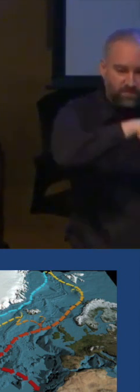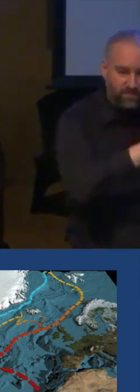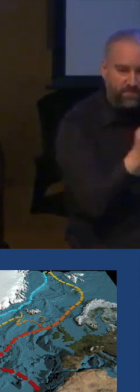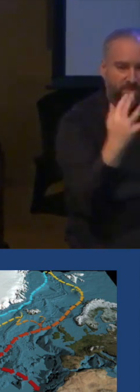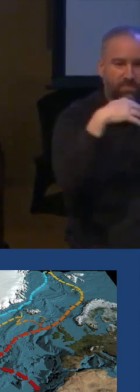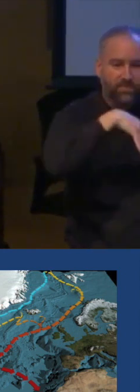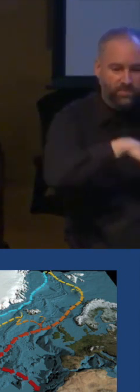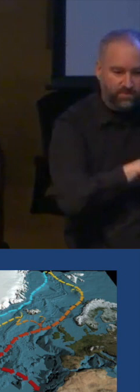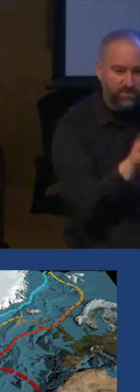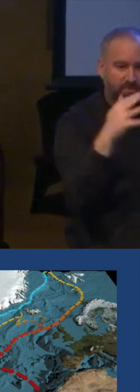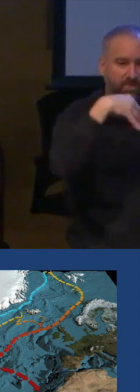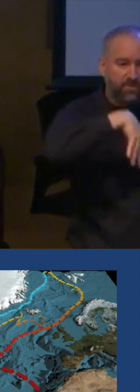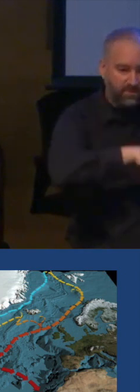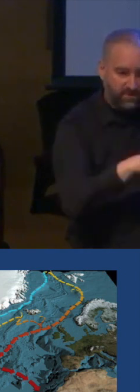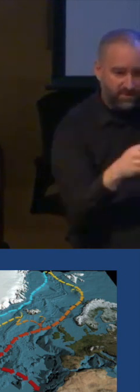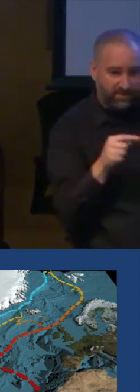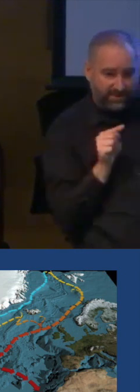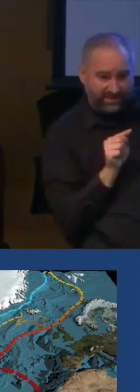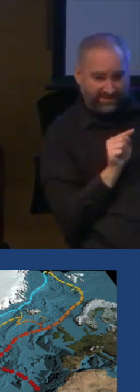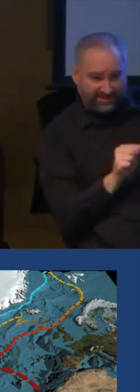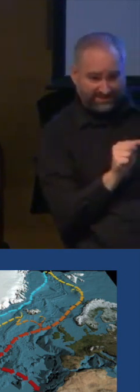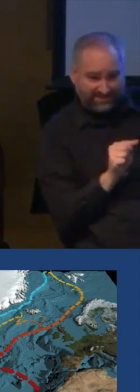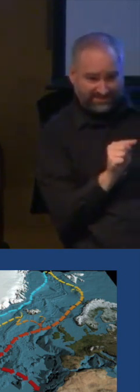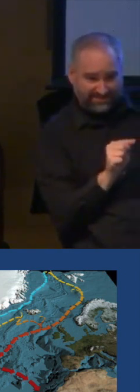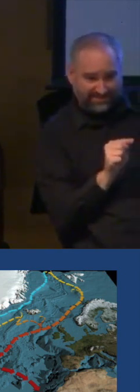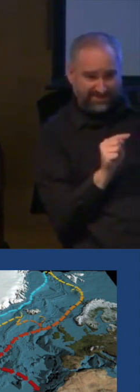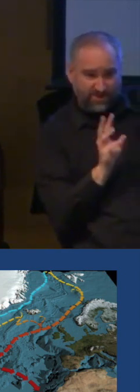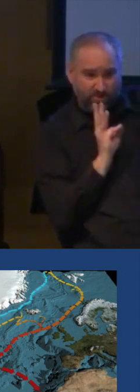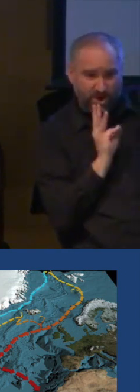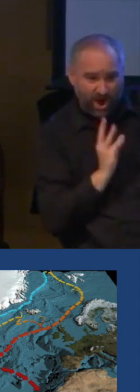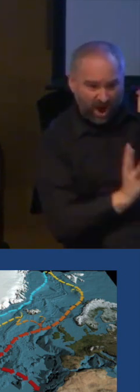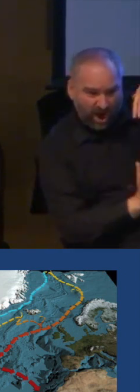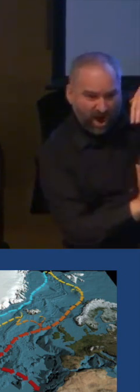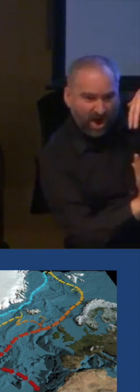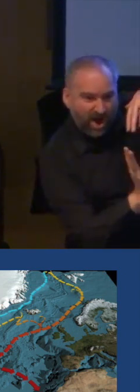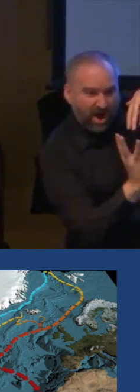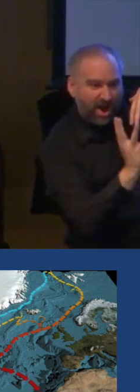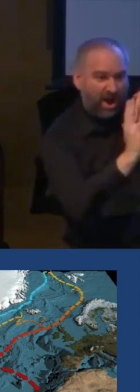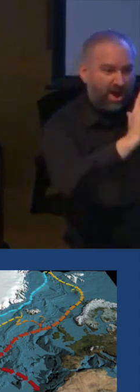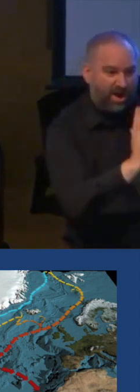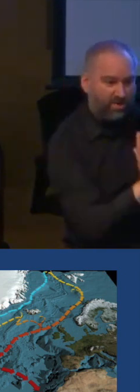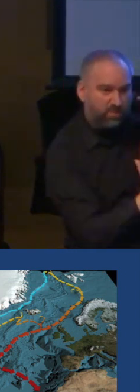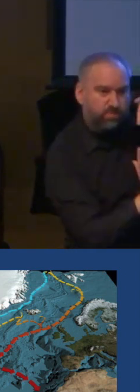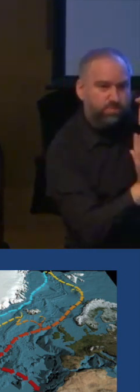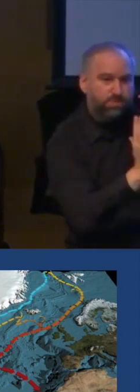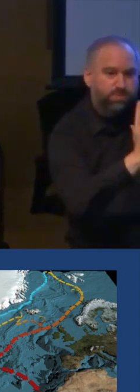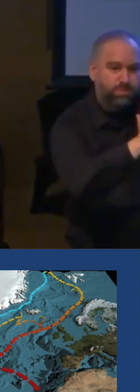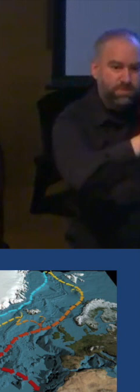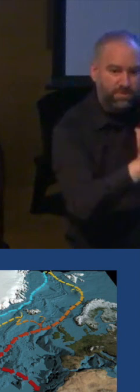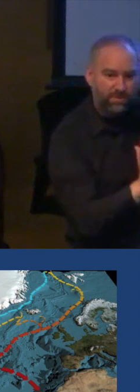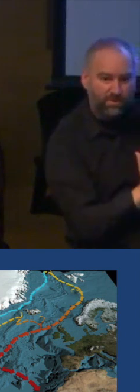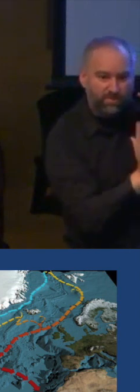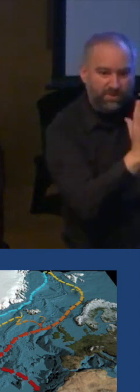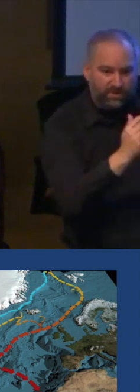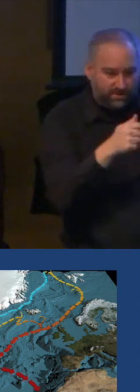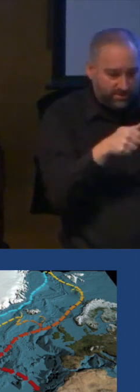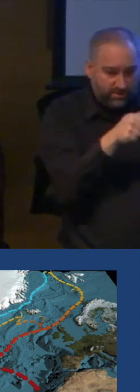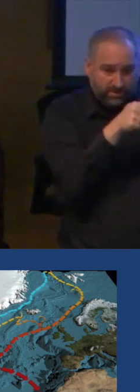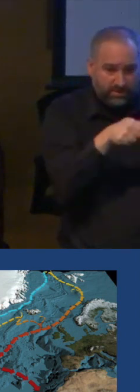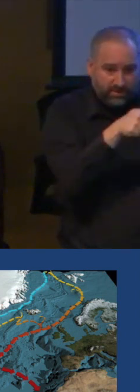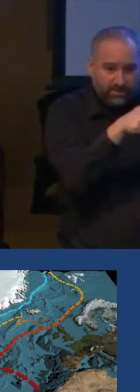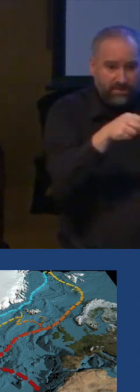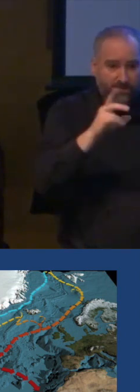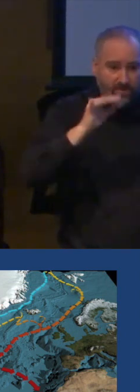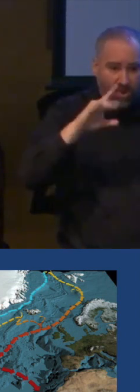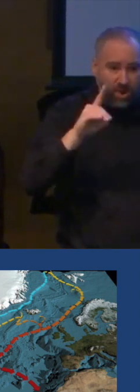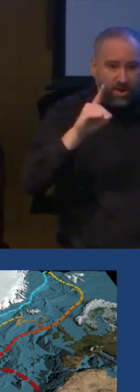subtropical, tropical Atlantic and the Greenland ice sheet. So one way to think of fjords is you have a large body of ice,